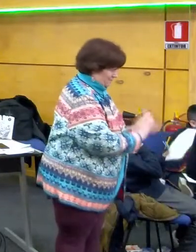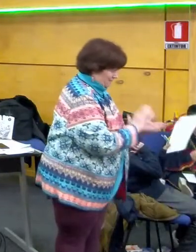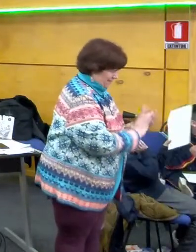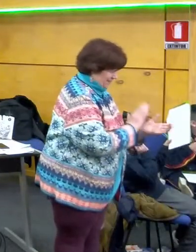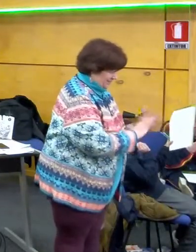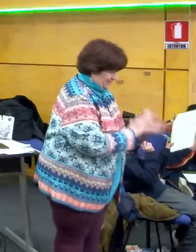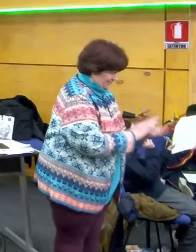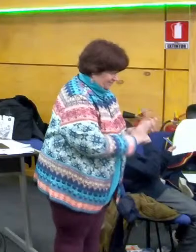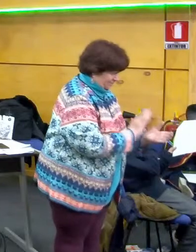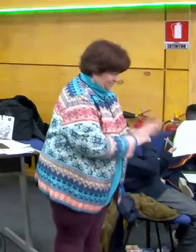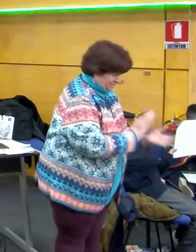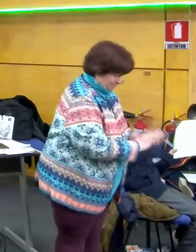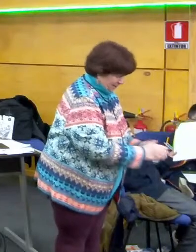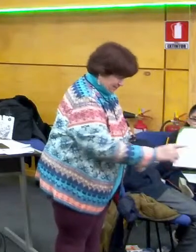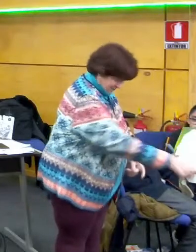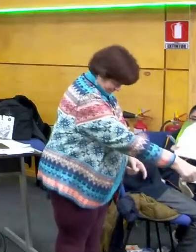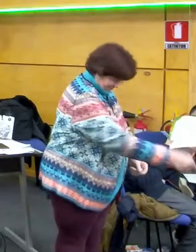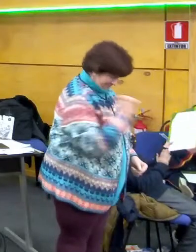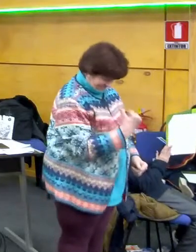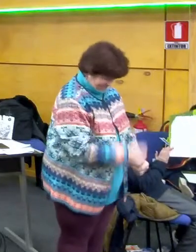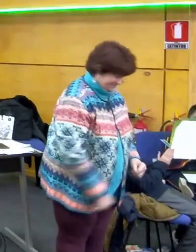that.